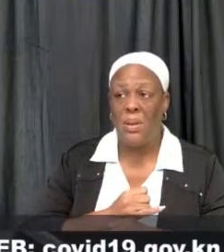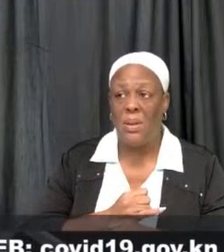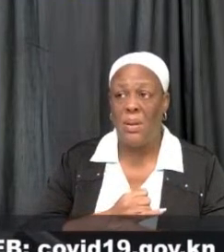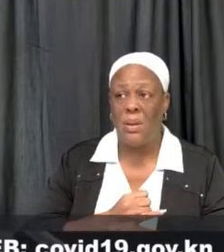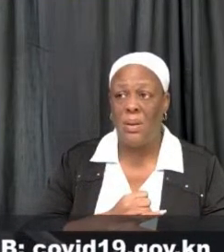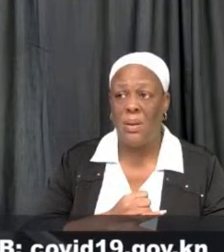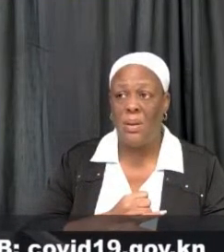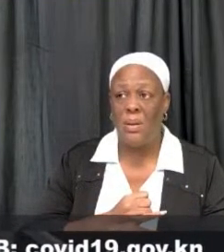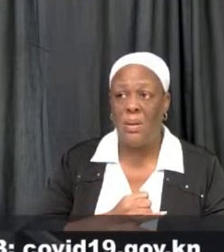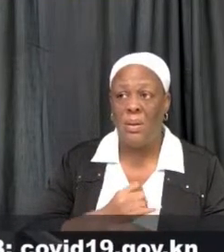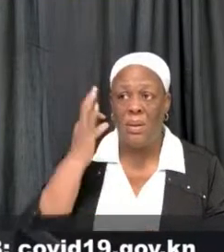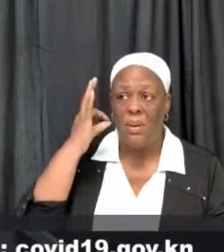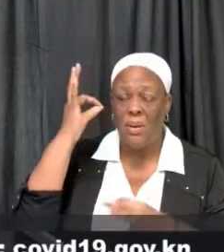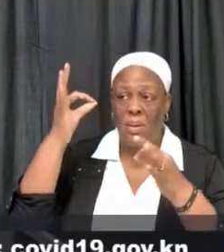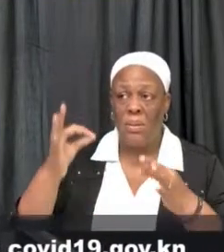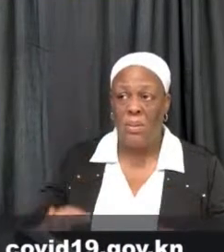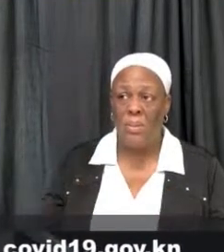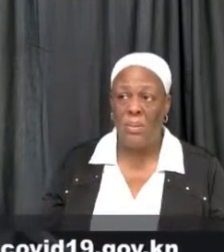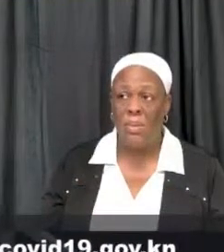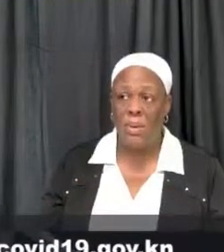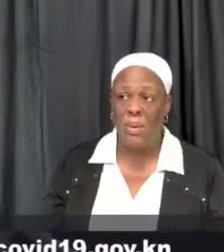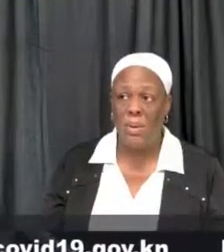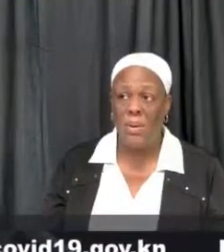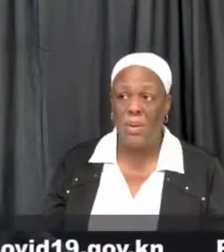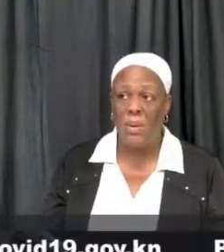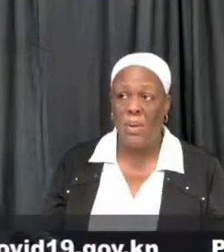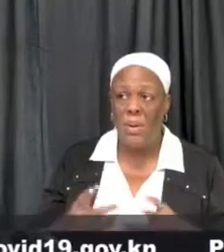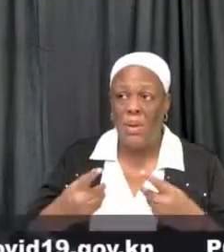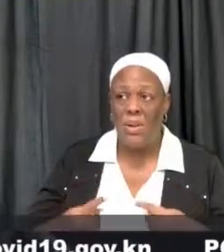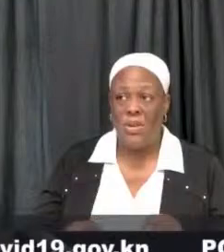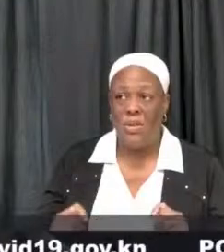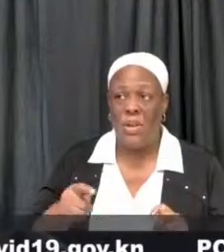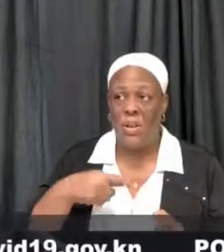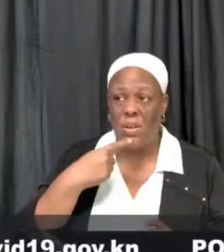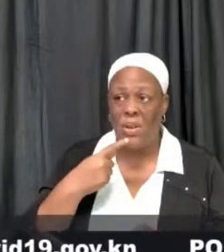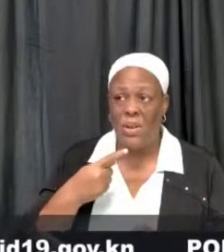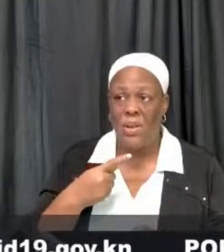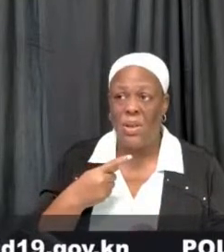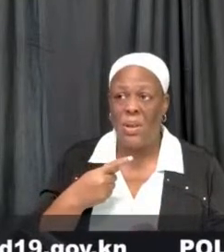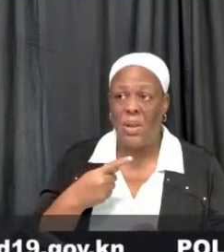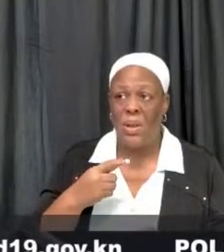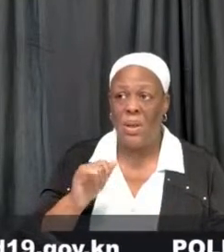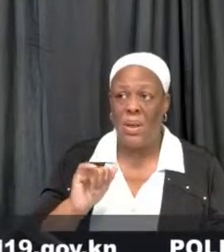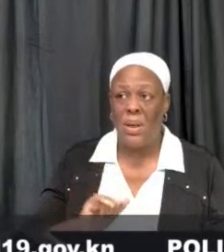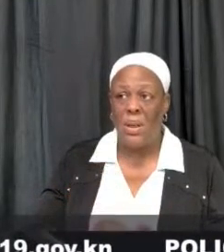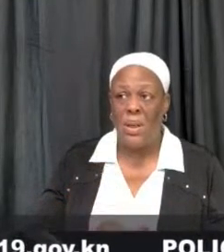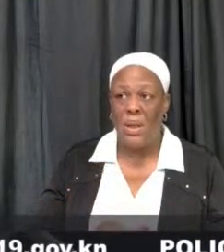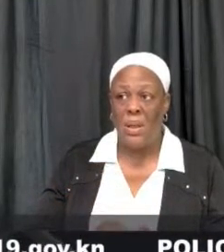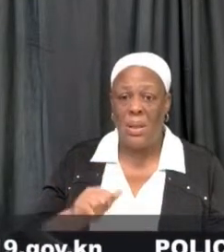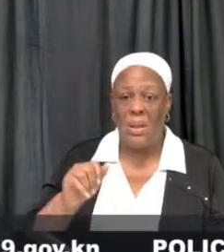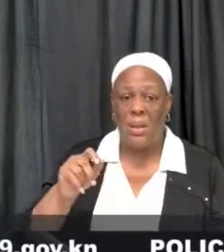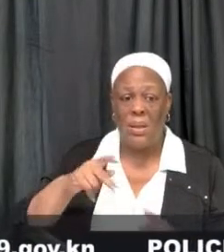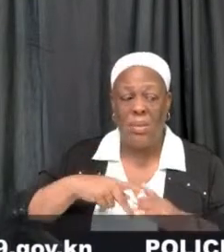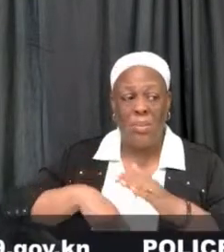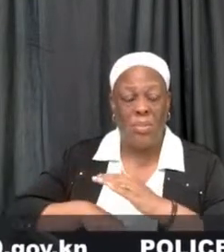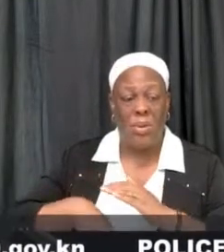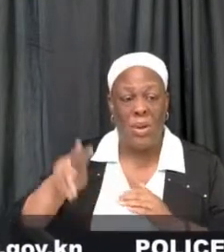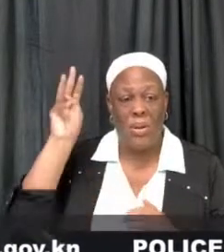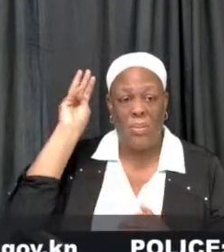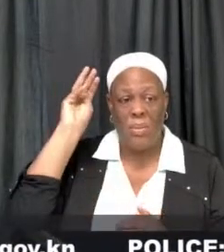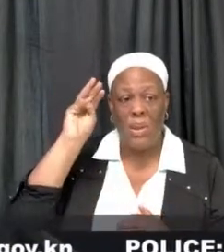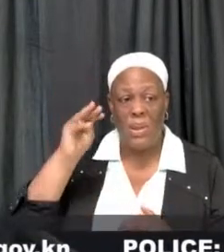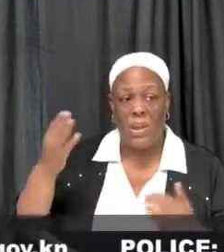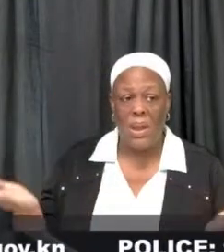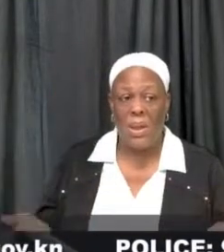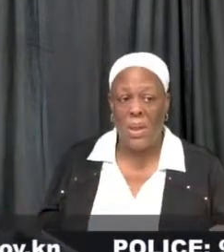which tried to implicate the Office of the Prime Minister in St. Kitts and Nevis, saying